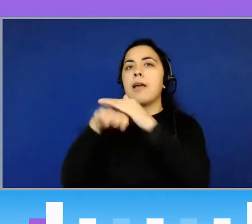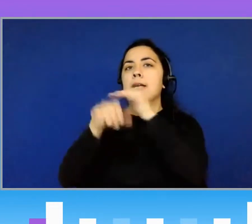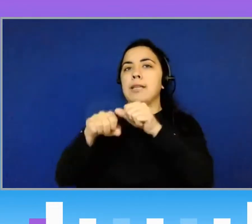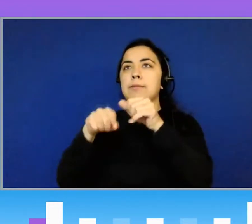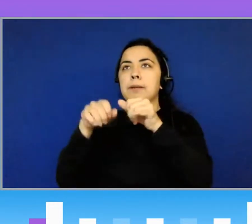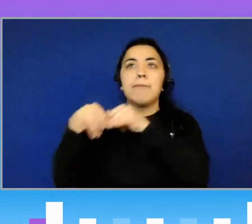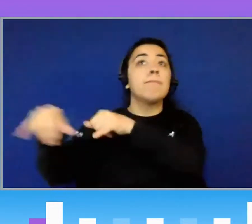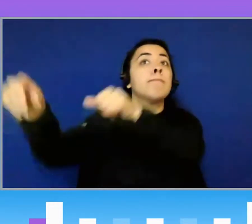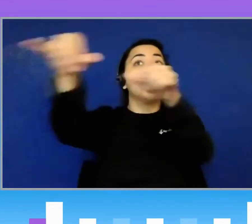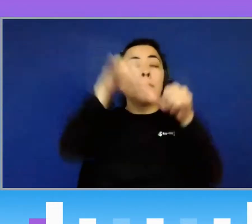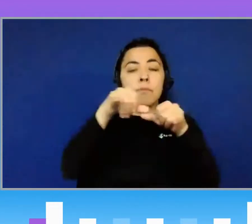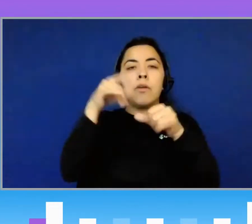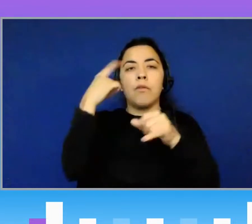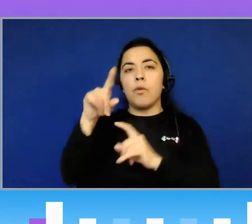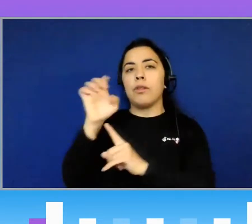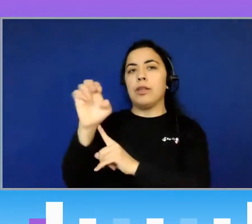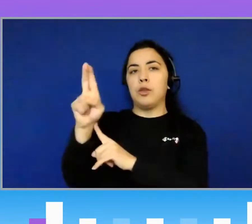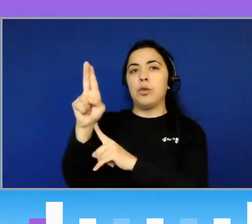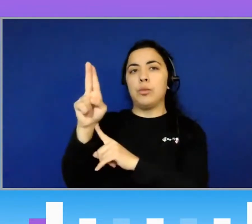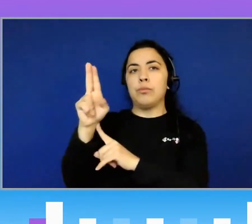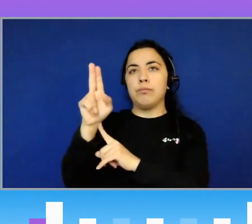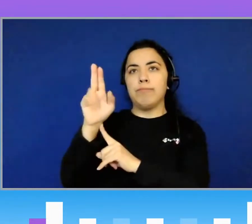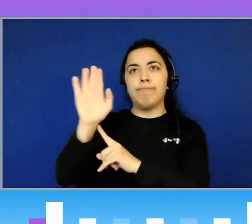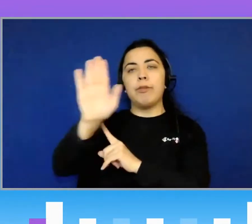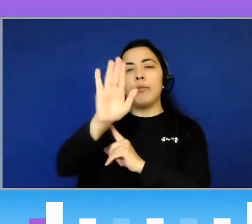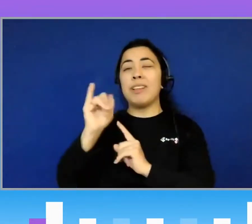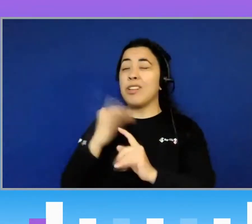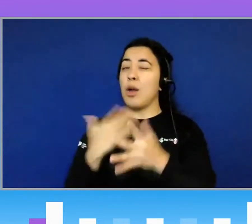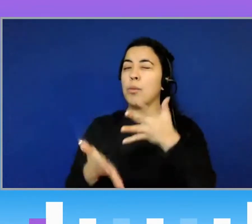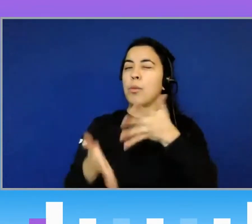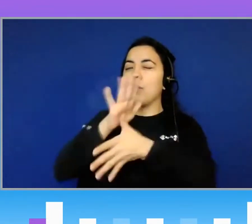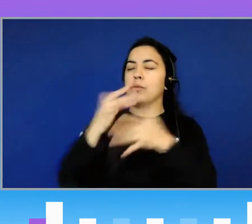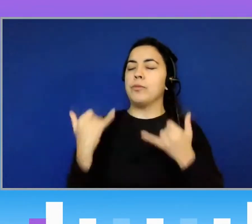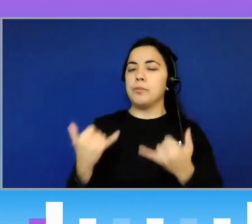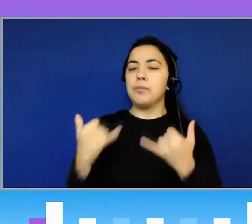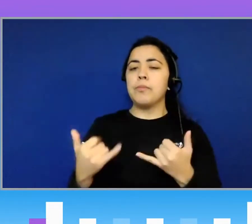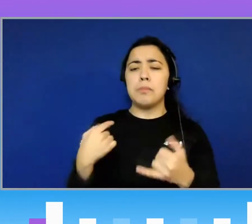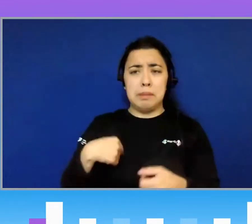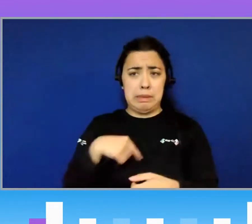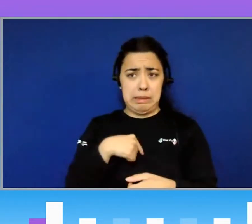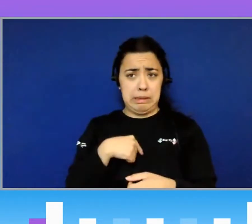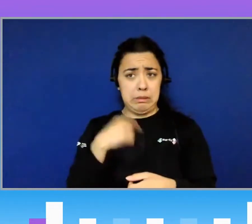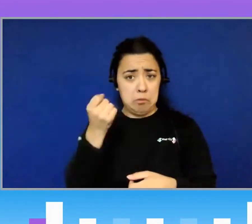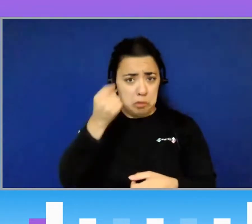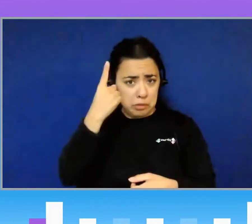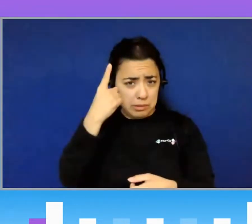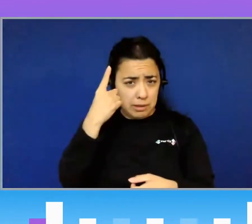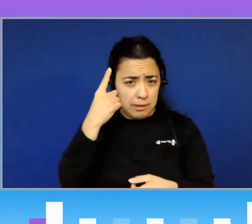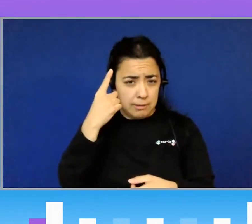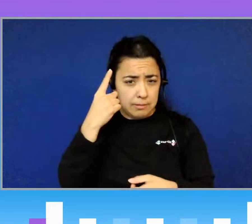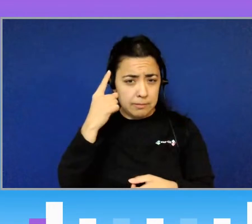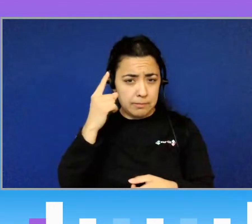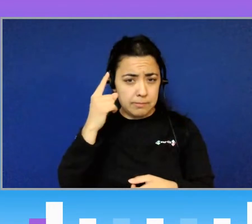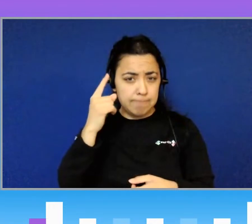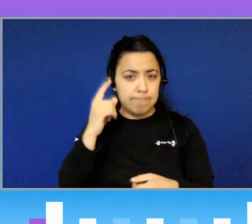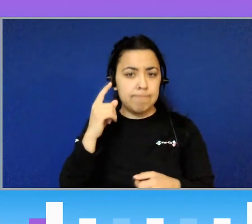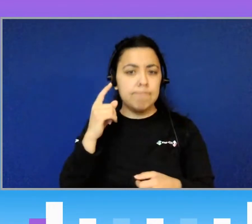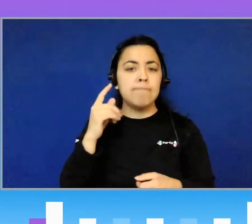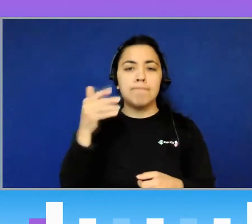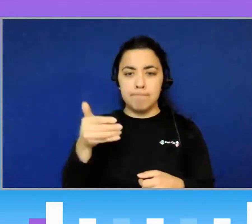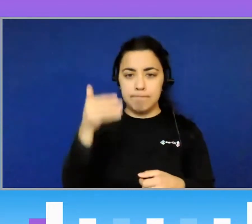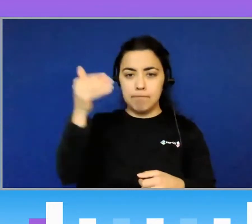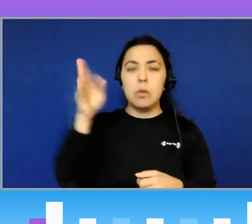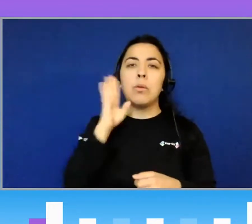European Union. So those are our priorities. And I understand that there is will be a session